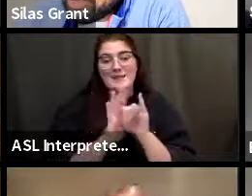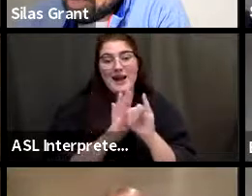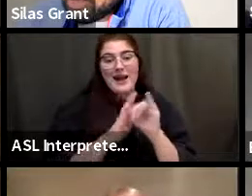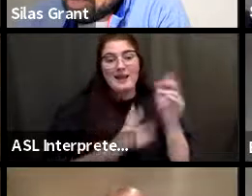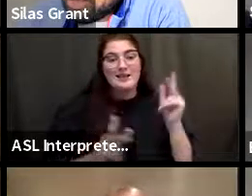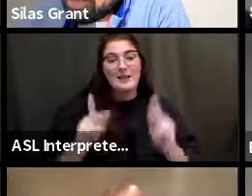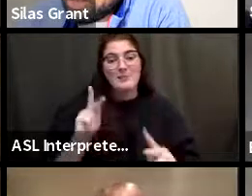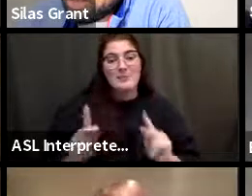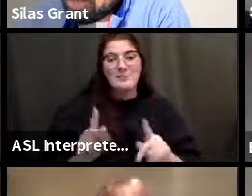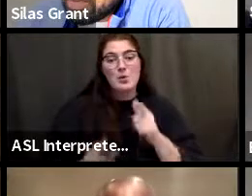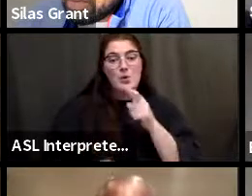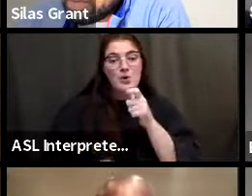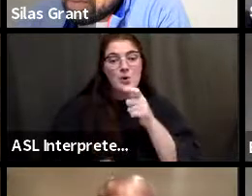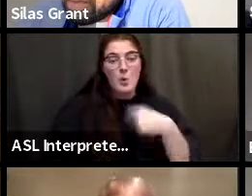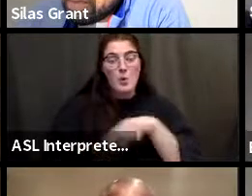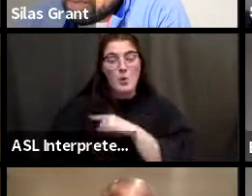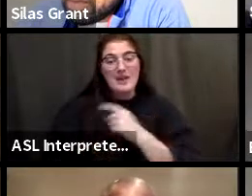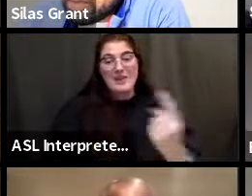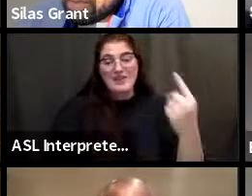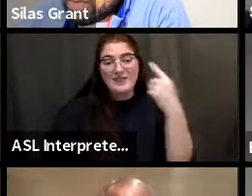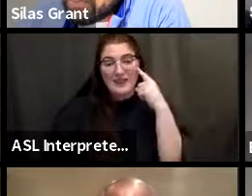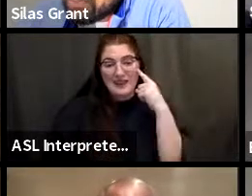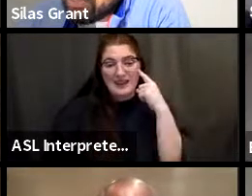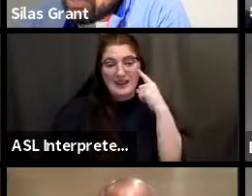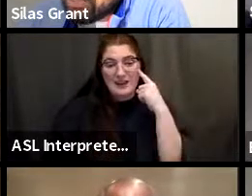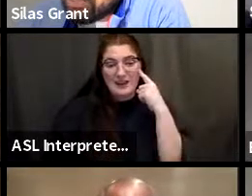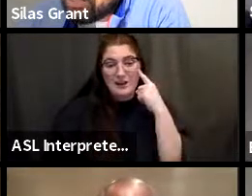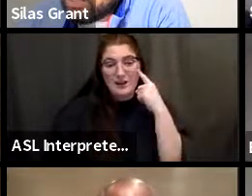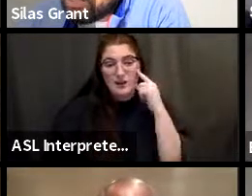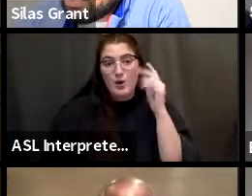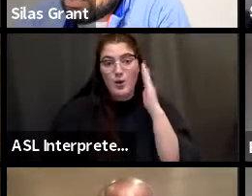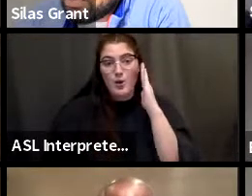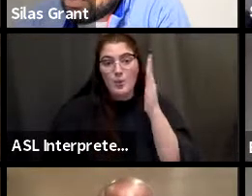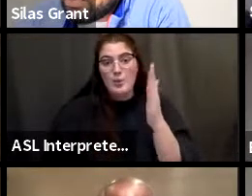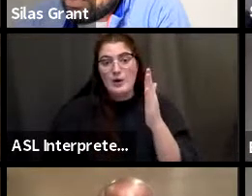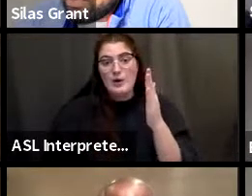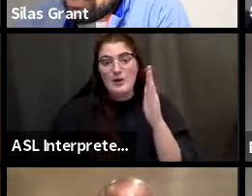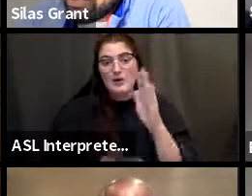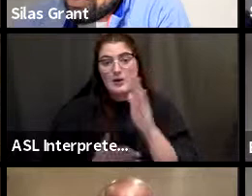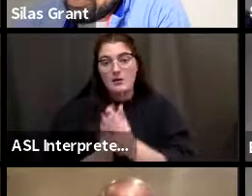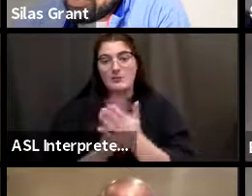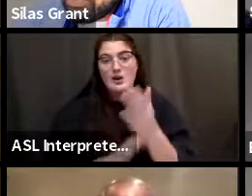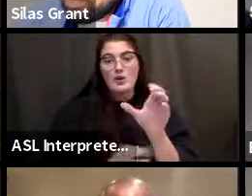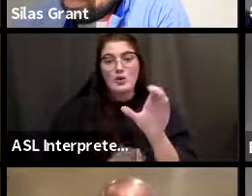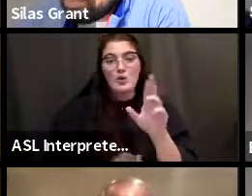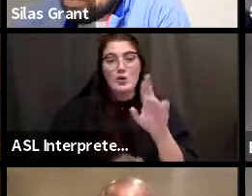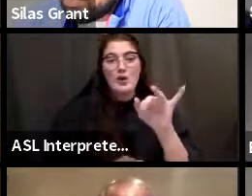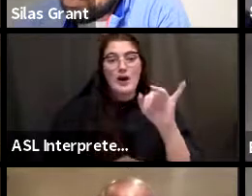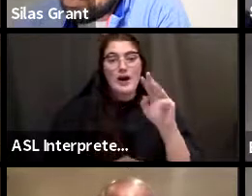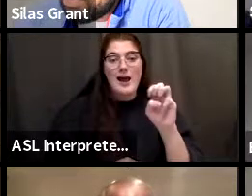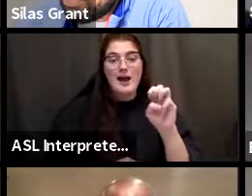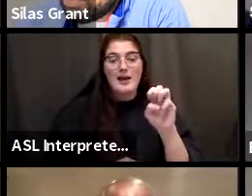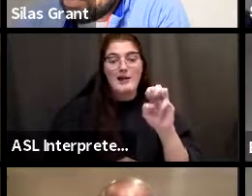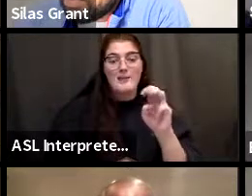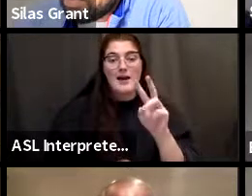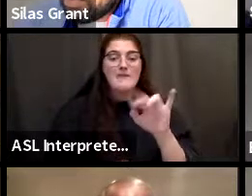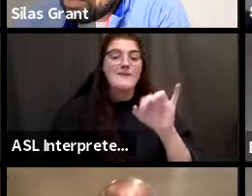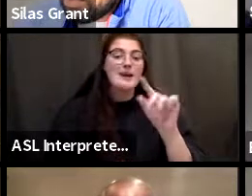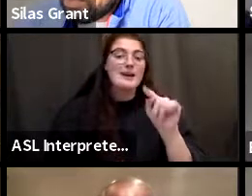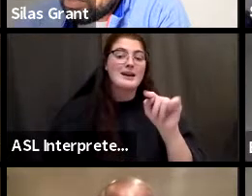people who we think will be crime victims or involved in violent